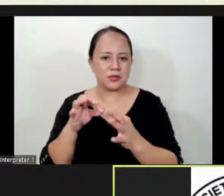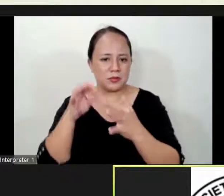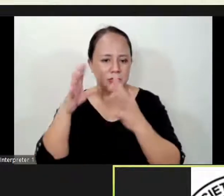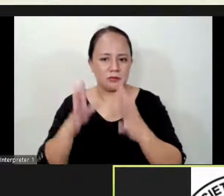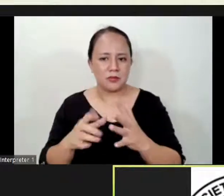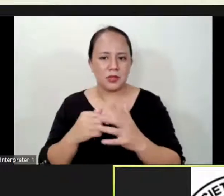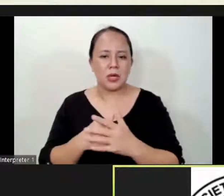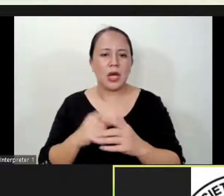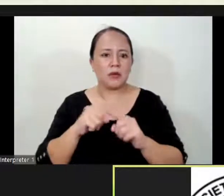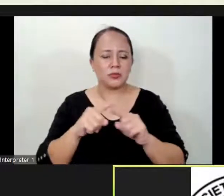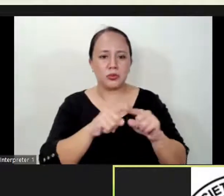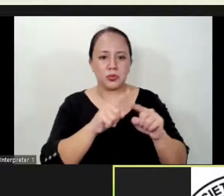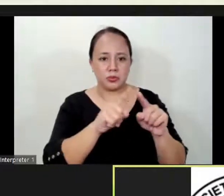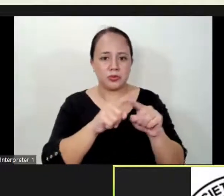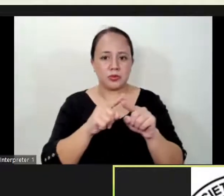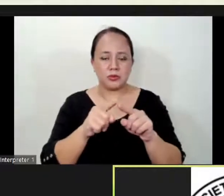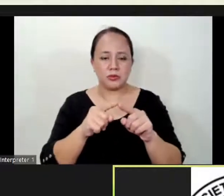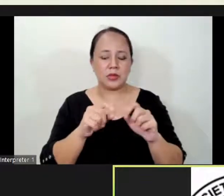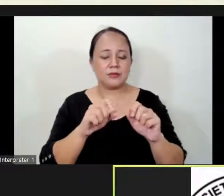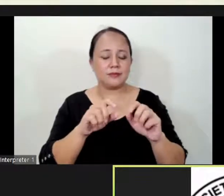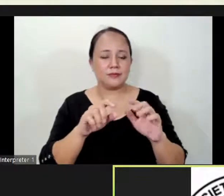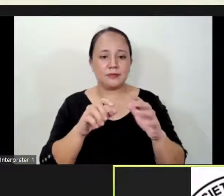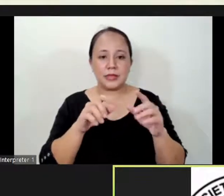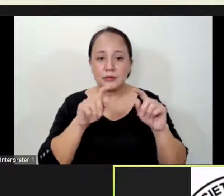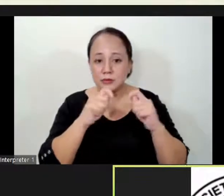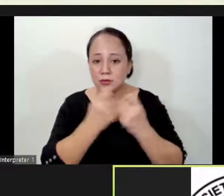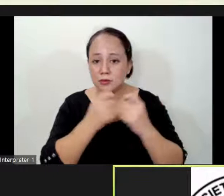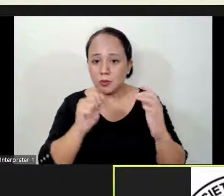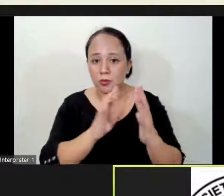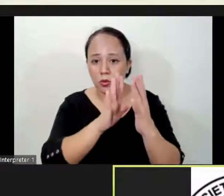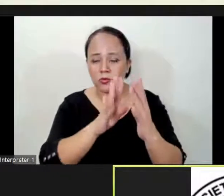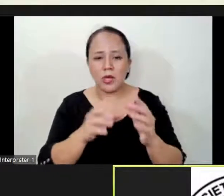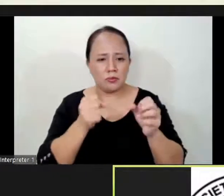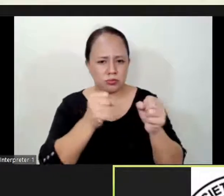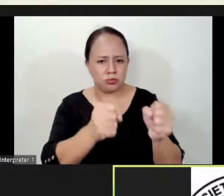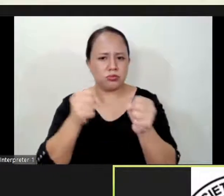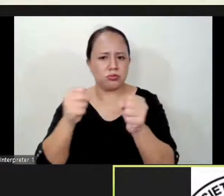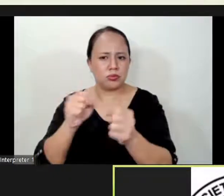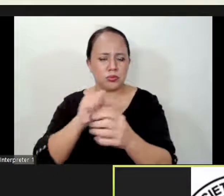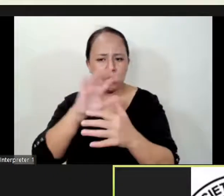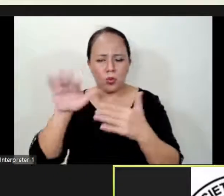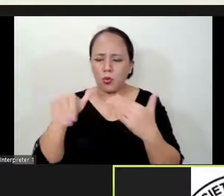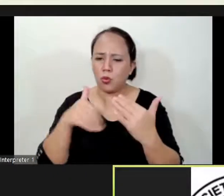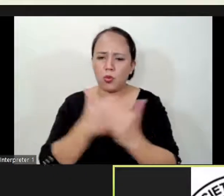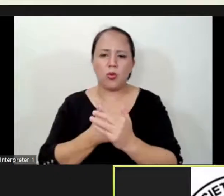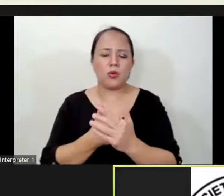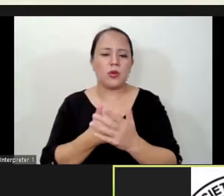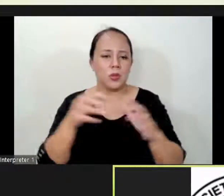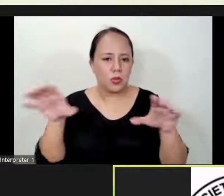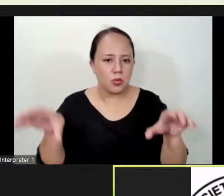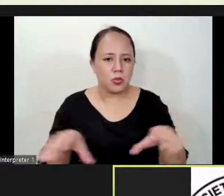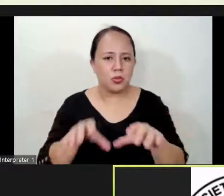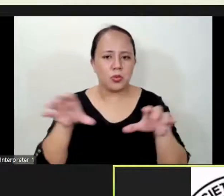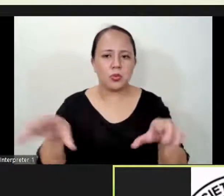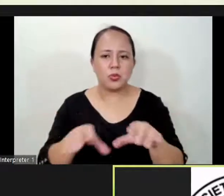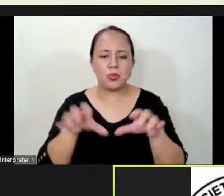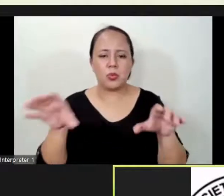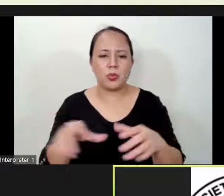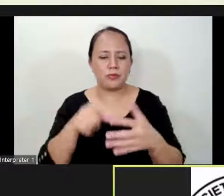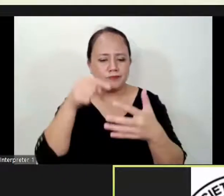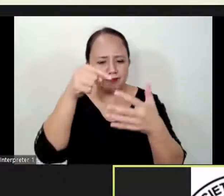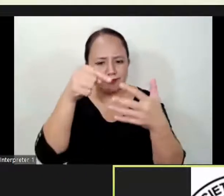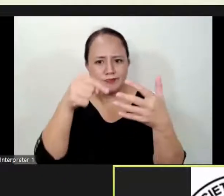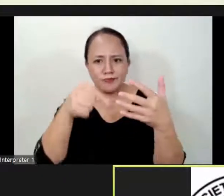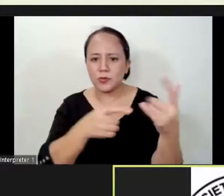in a multidisciplinary team approach strategy, and all of this in all our endeavors, in all our work, in all the things that we